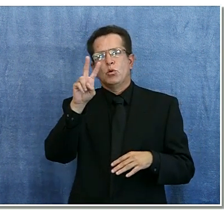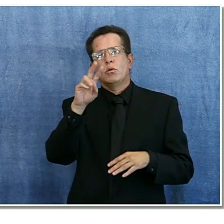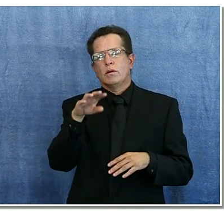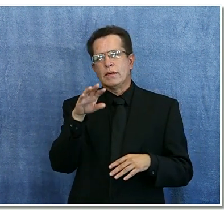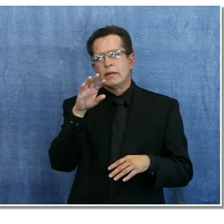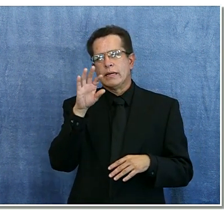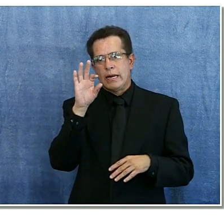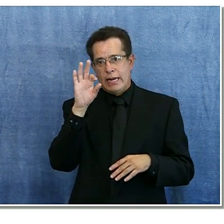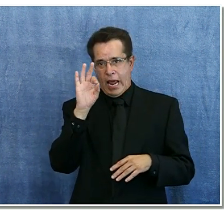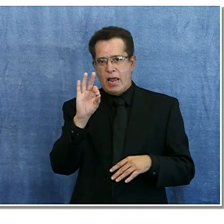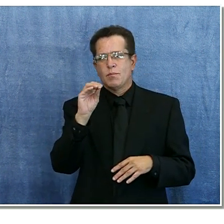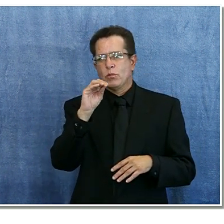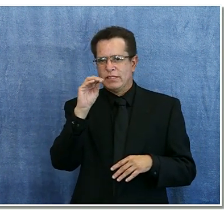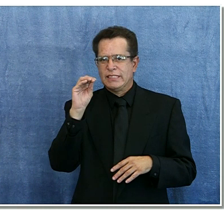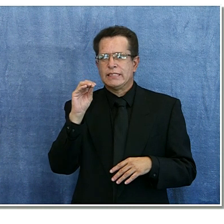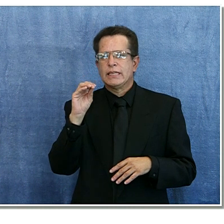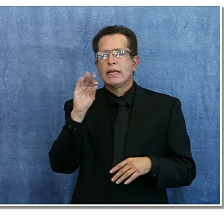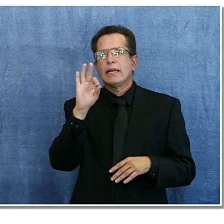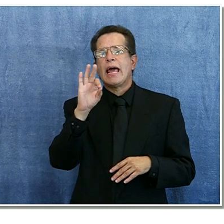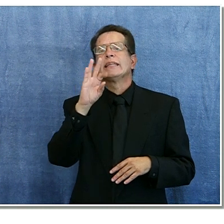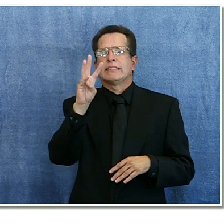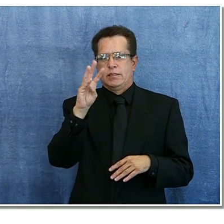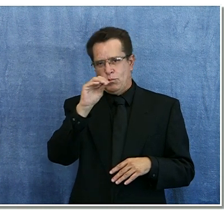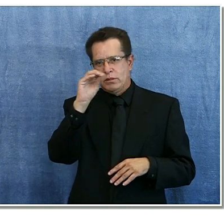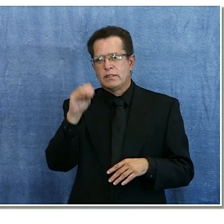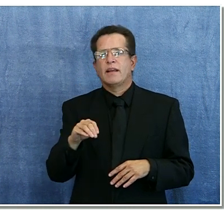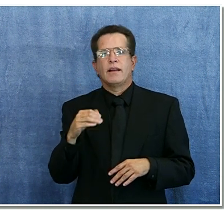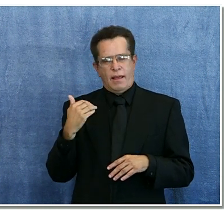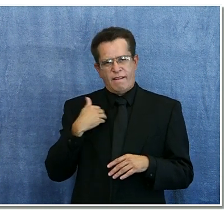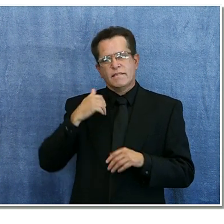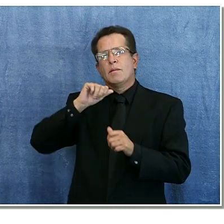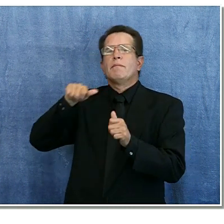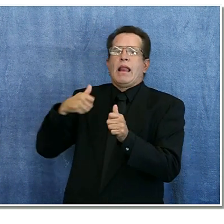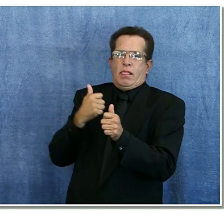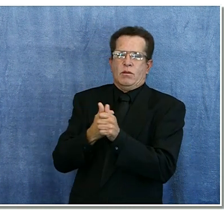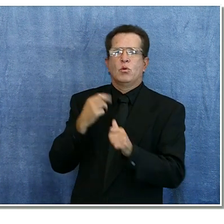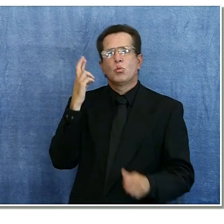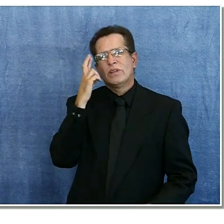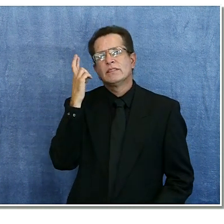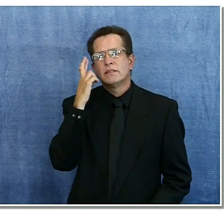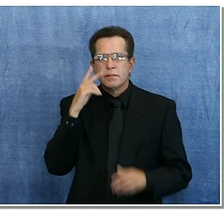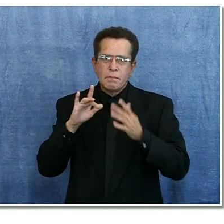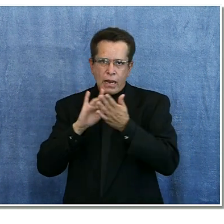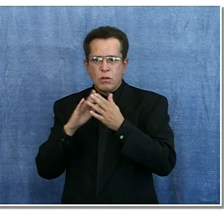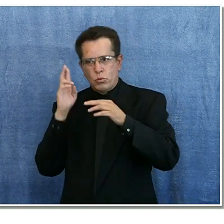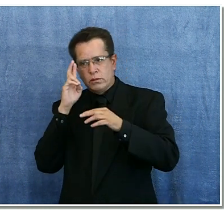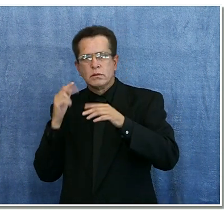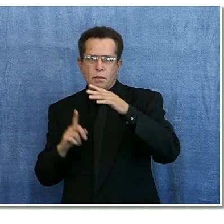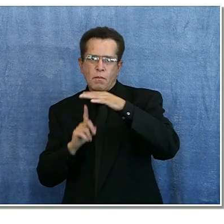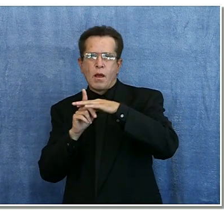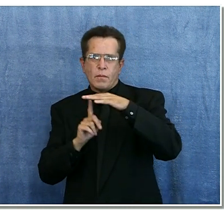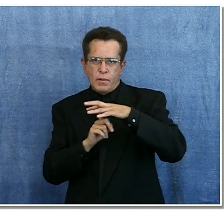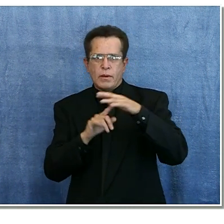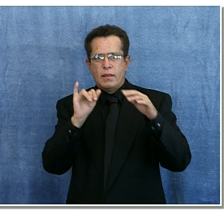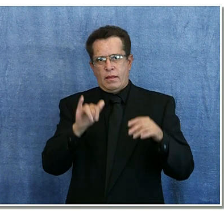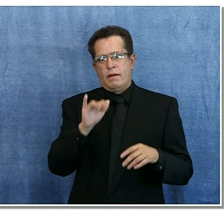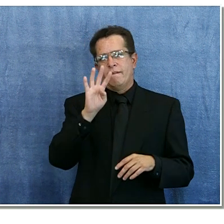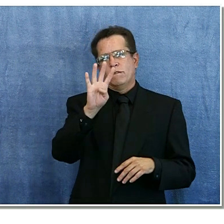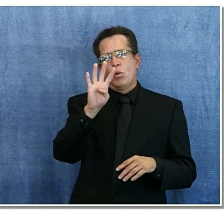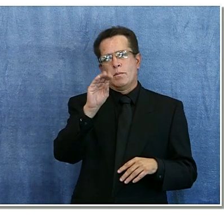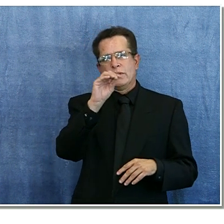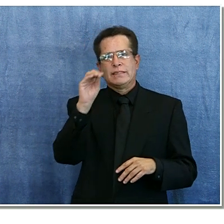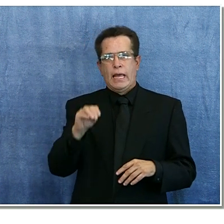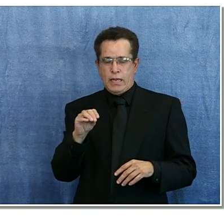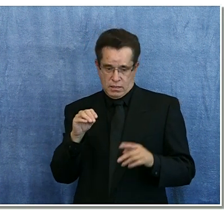of the total death cases, had underlying medical conditions. 26, or 4% of the total